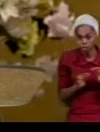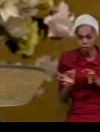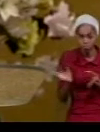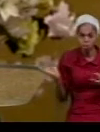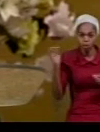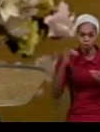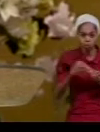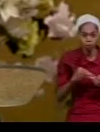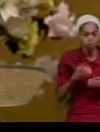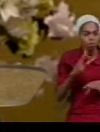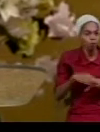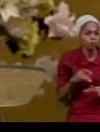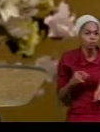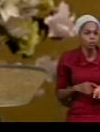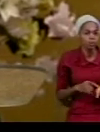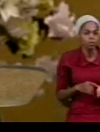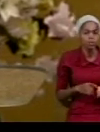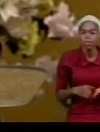he said,